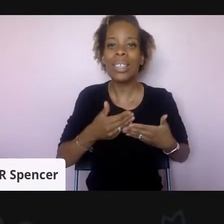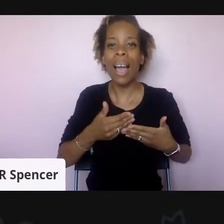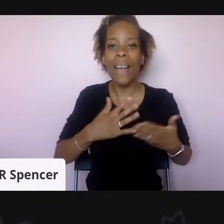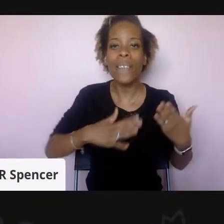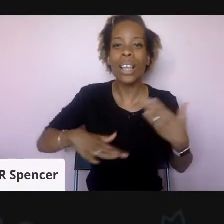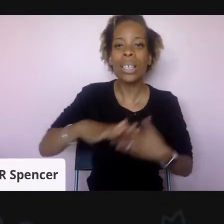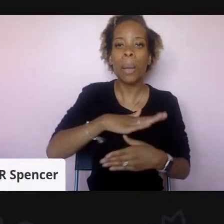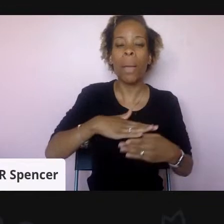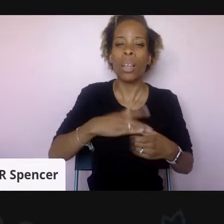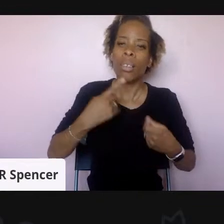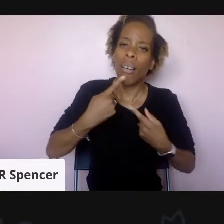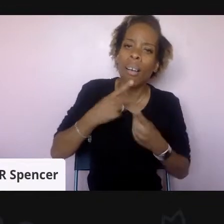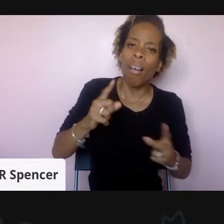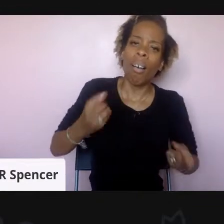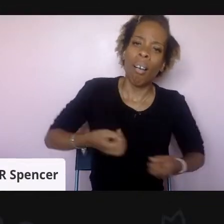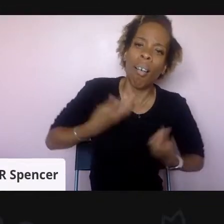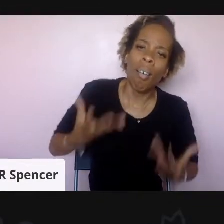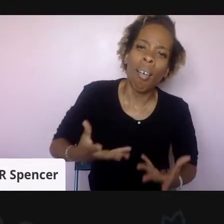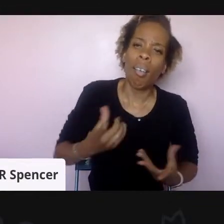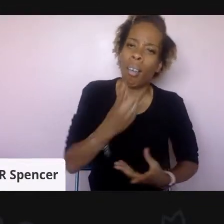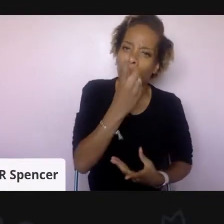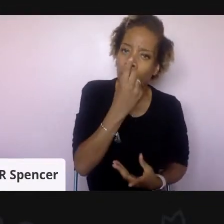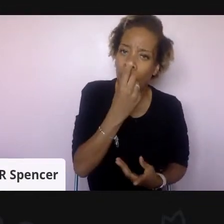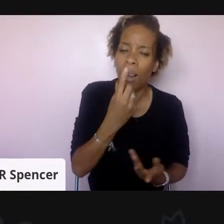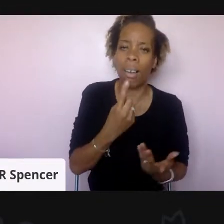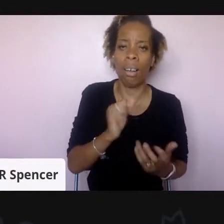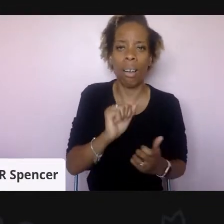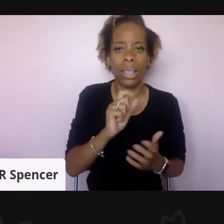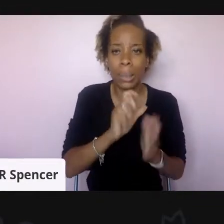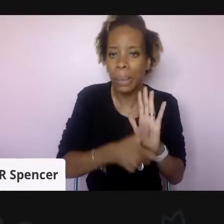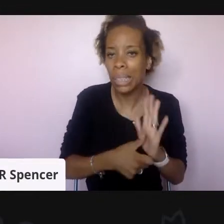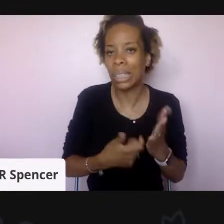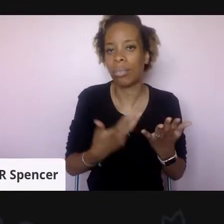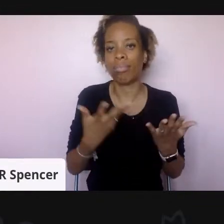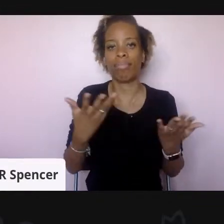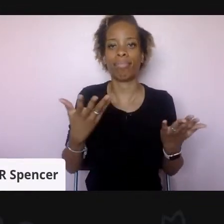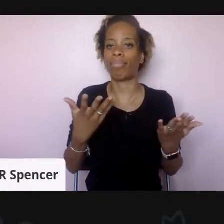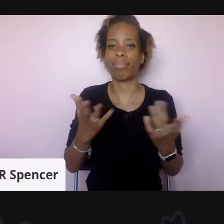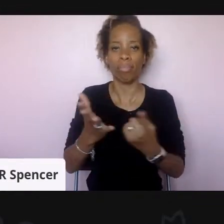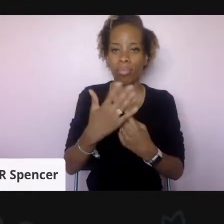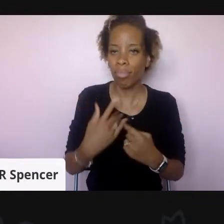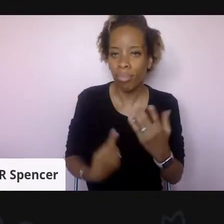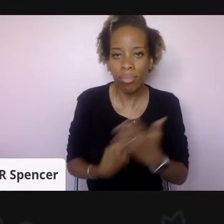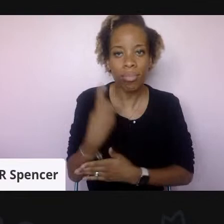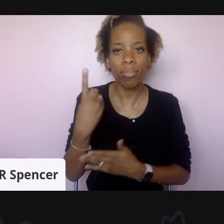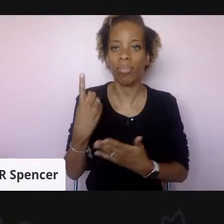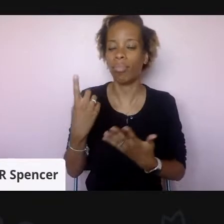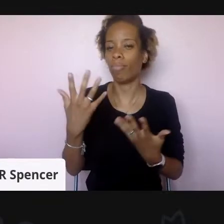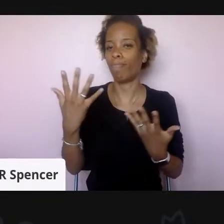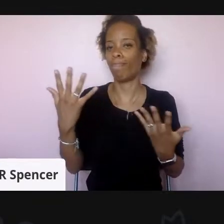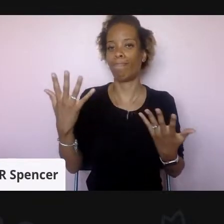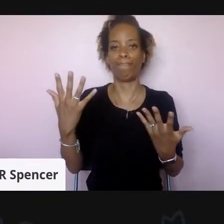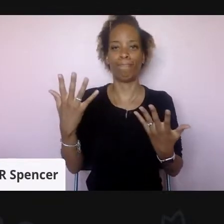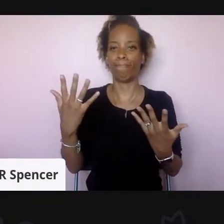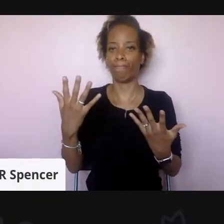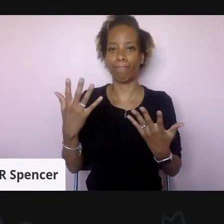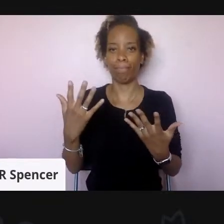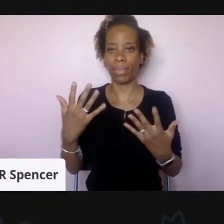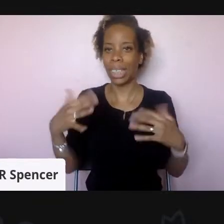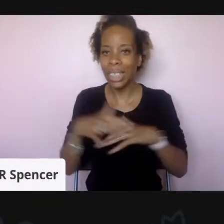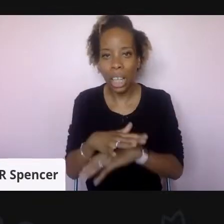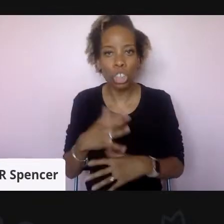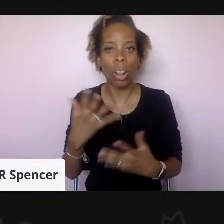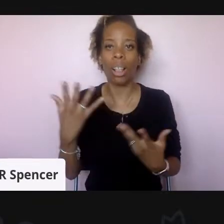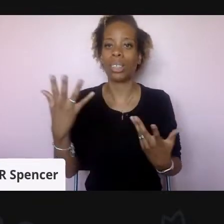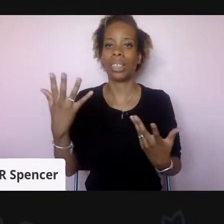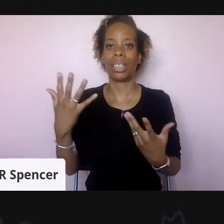talk about their disabilities, their areas of discrimination, their disabilities, their intersectionality,